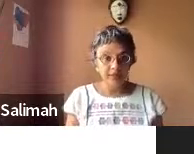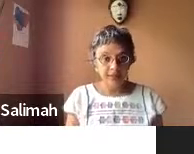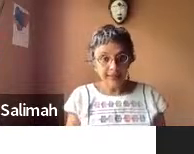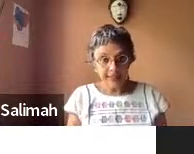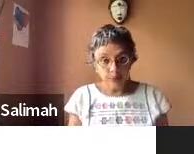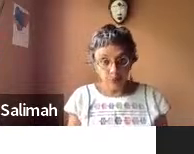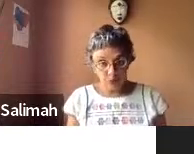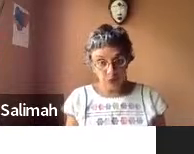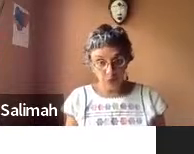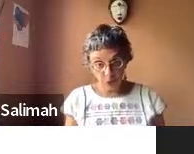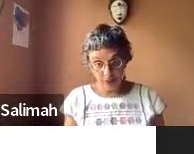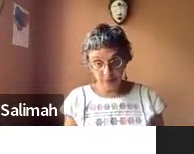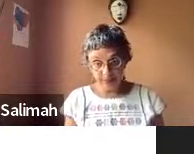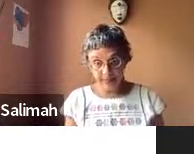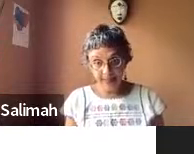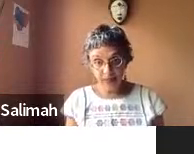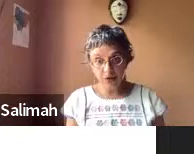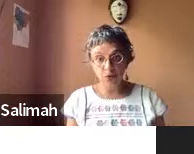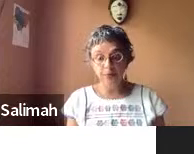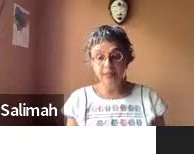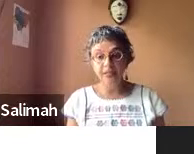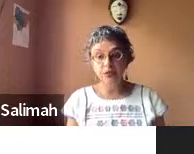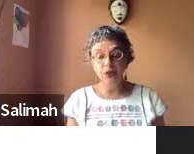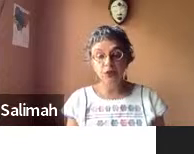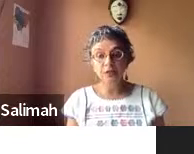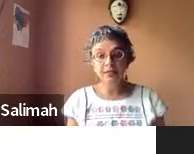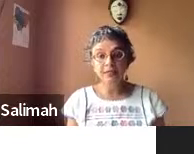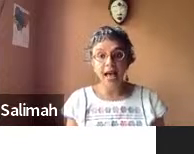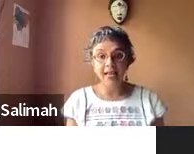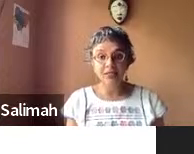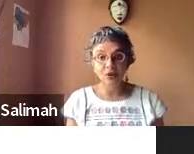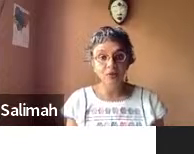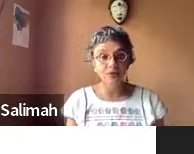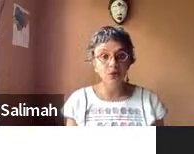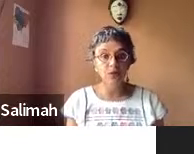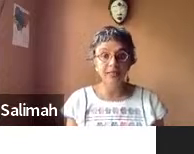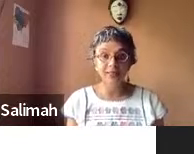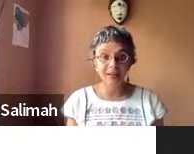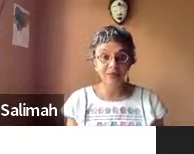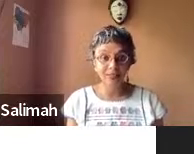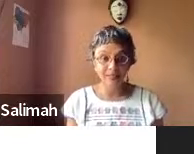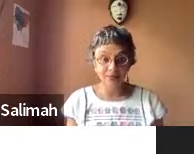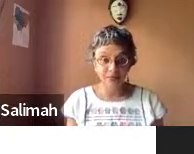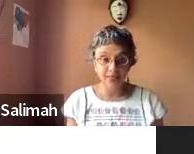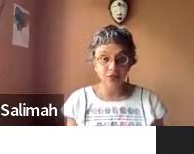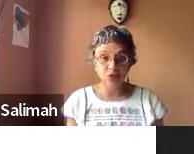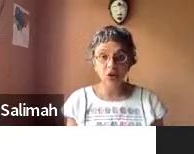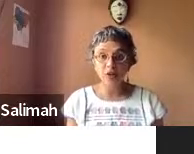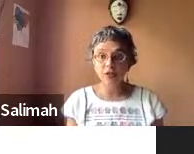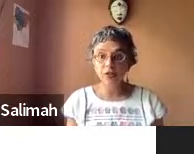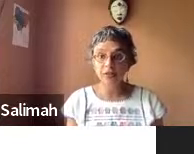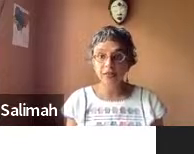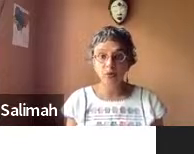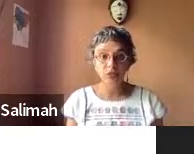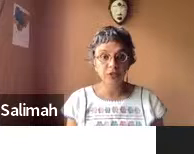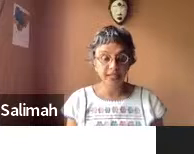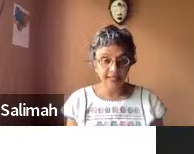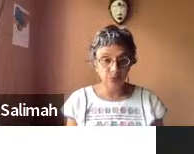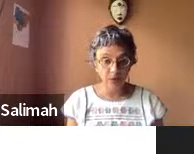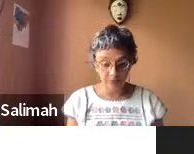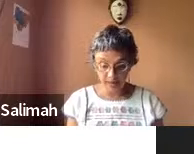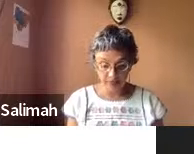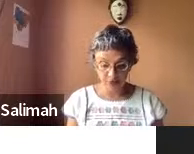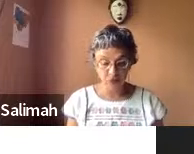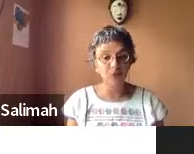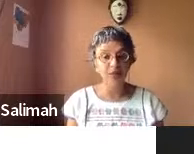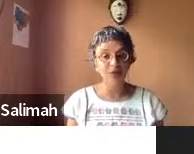This will improve the well-being of women and girls as called for in the African Feminist Charter, which